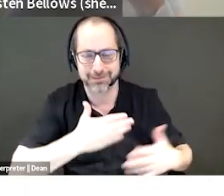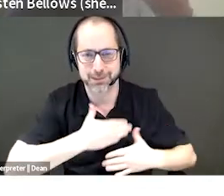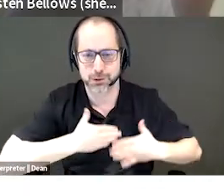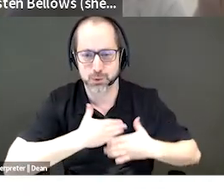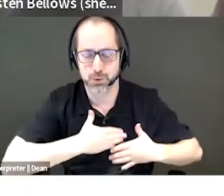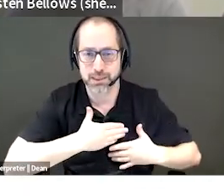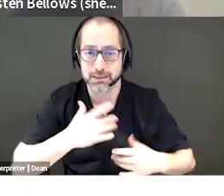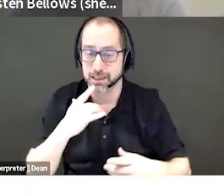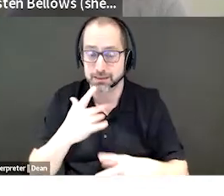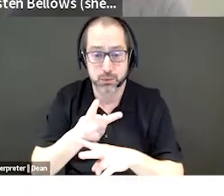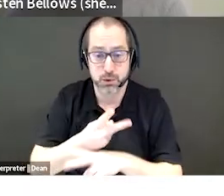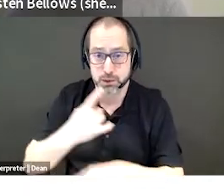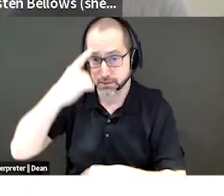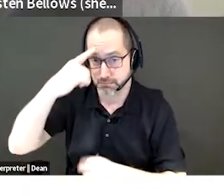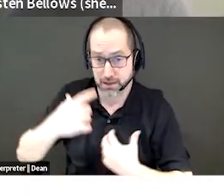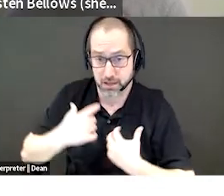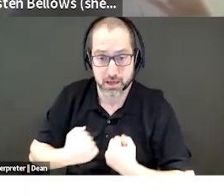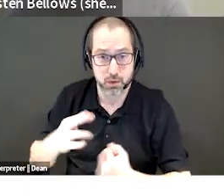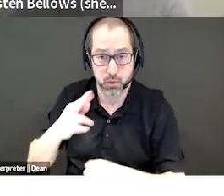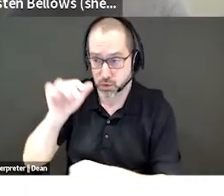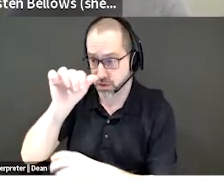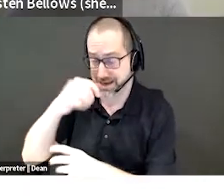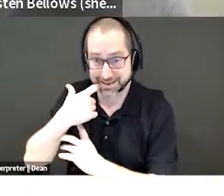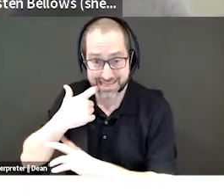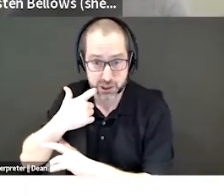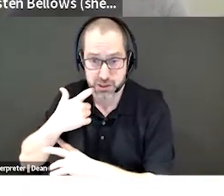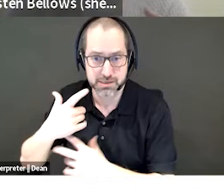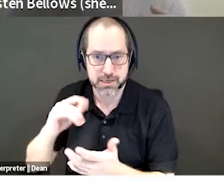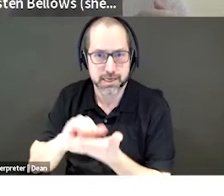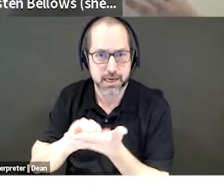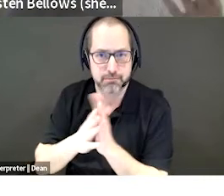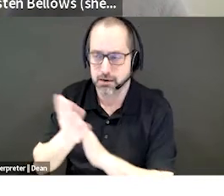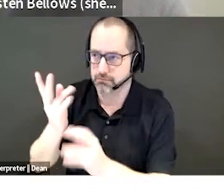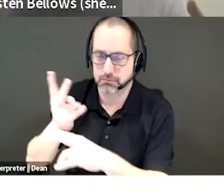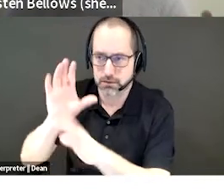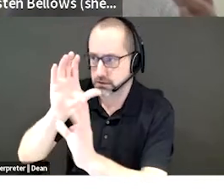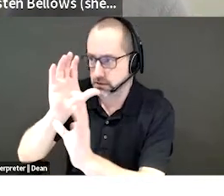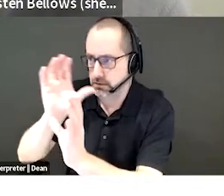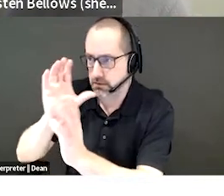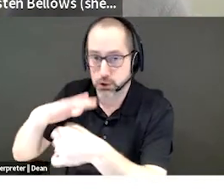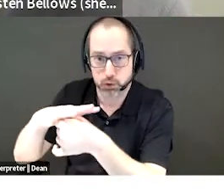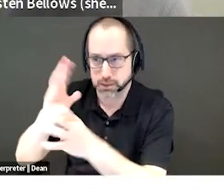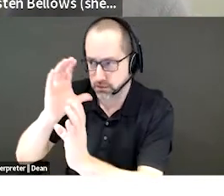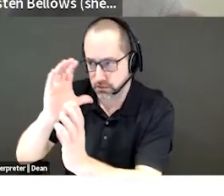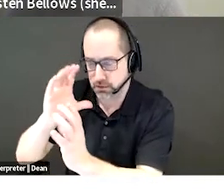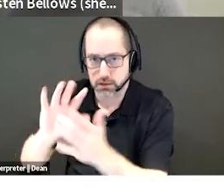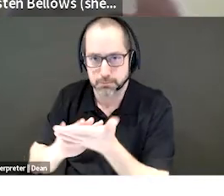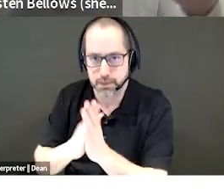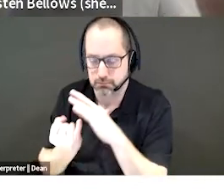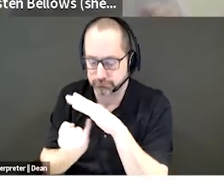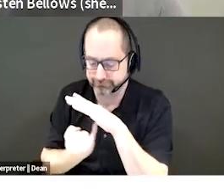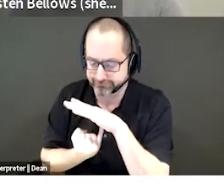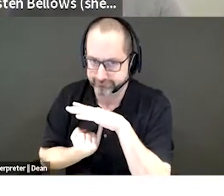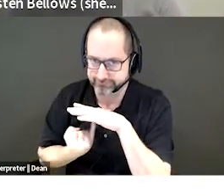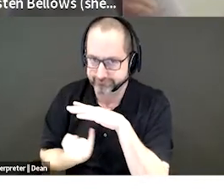more vulnerable to isolation than adding the job search stress. You may just isolate even more, either because